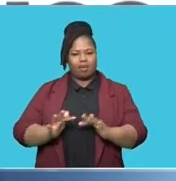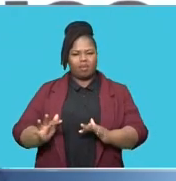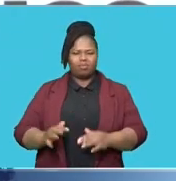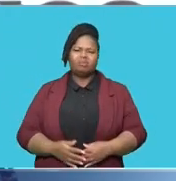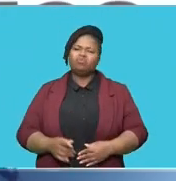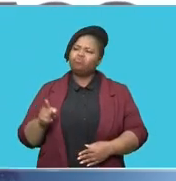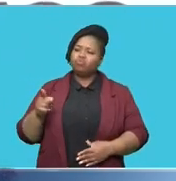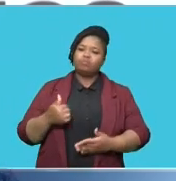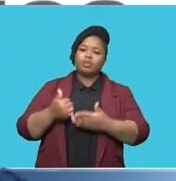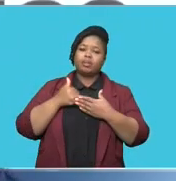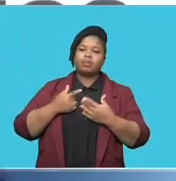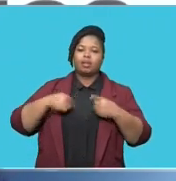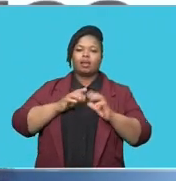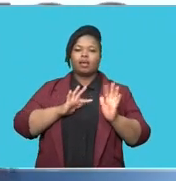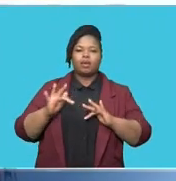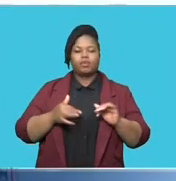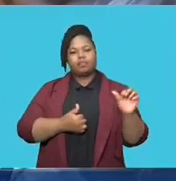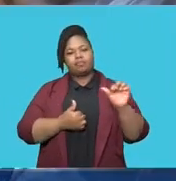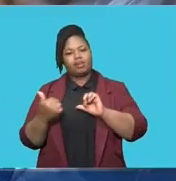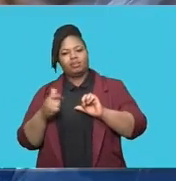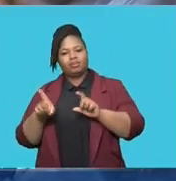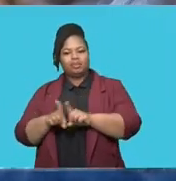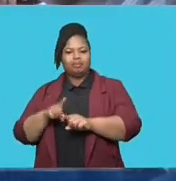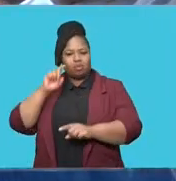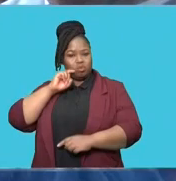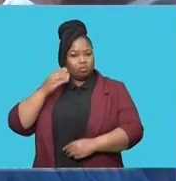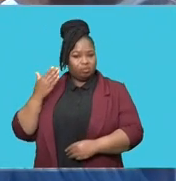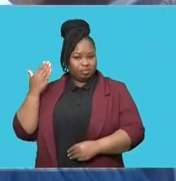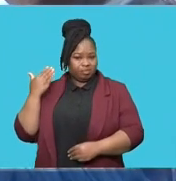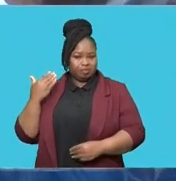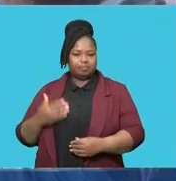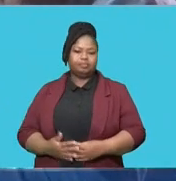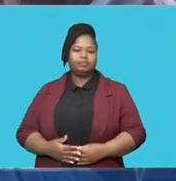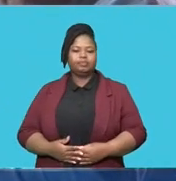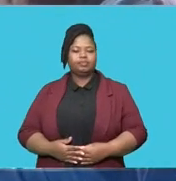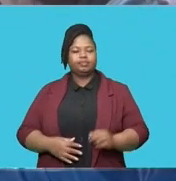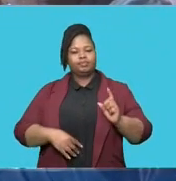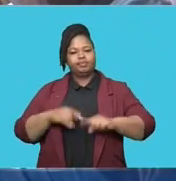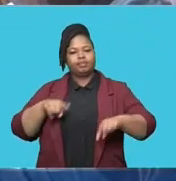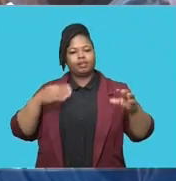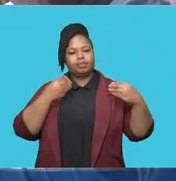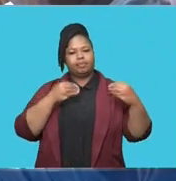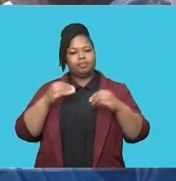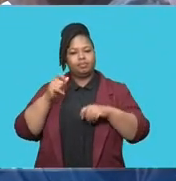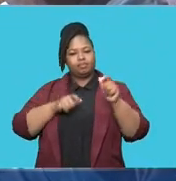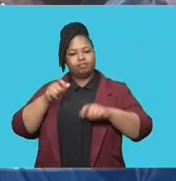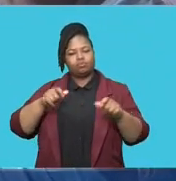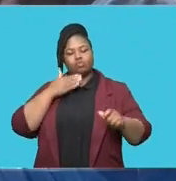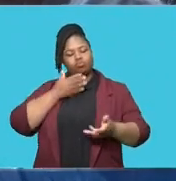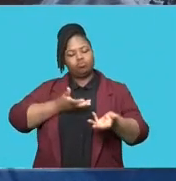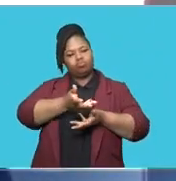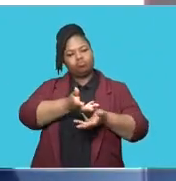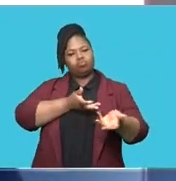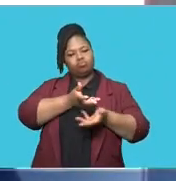you assist us to go back to where we used to be? Borakgwebo ka ho fapana ba ile ba hla ba tshehetsa tema ena